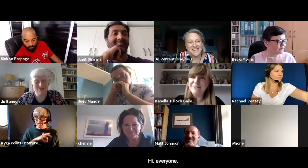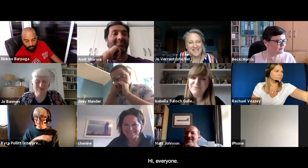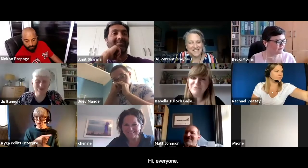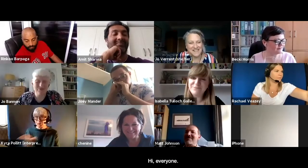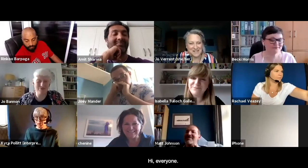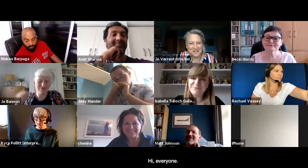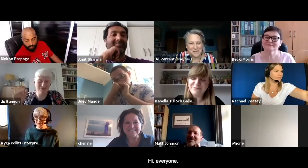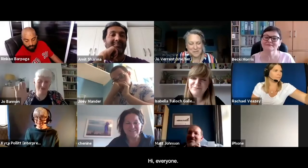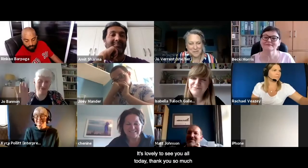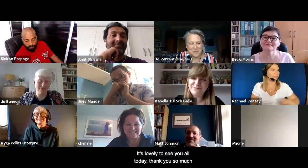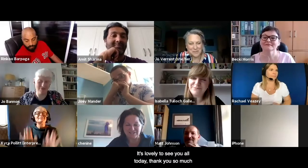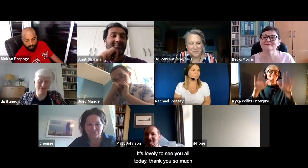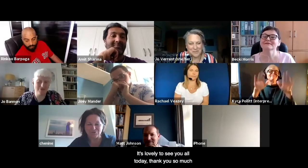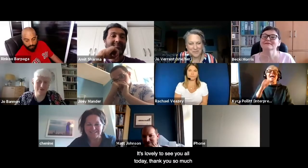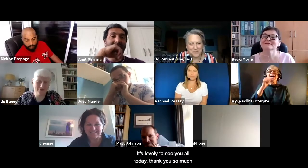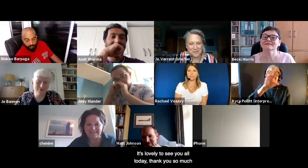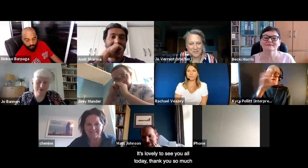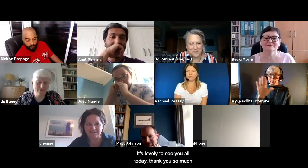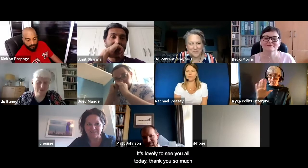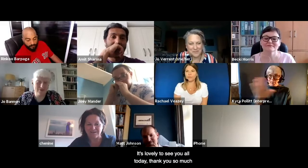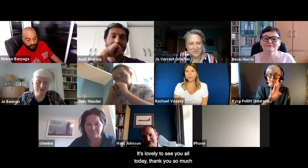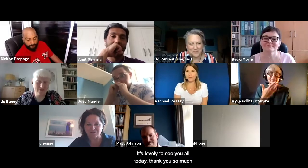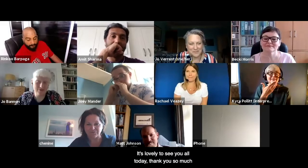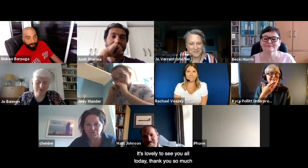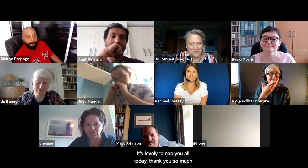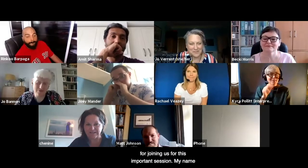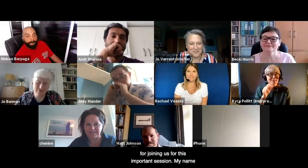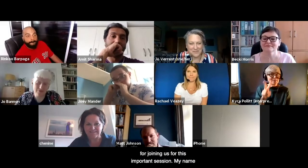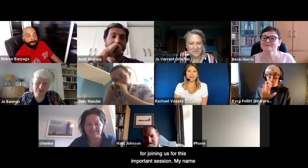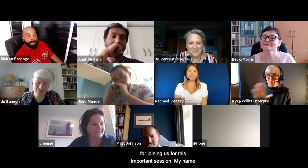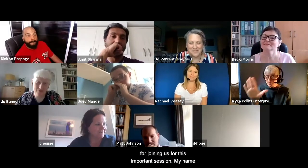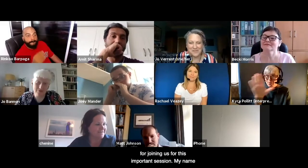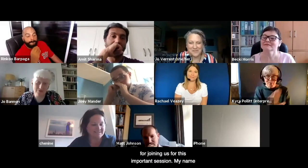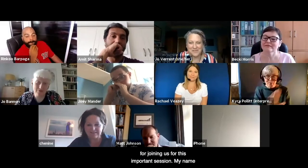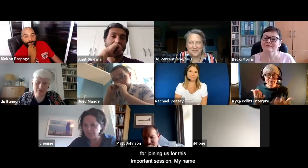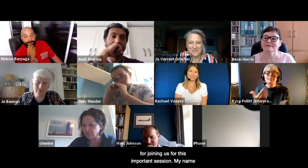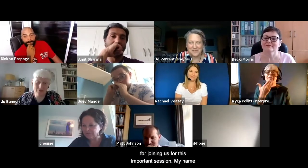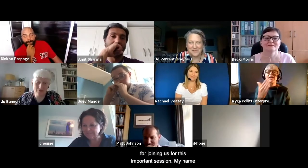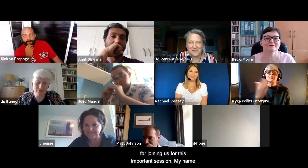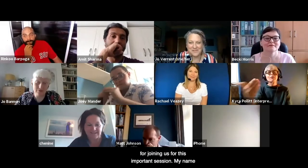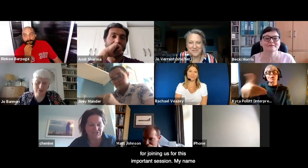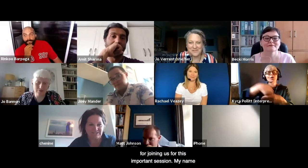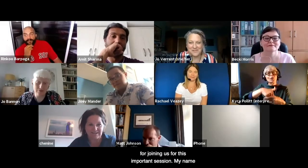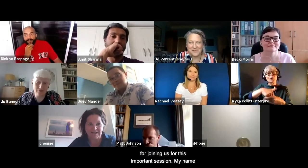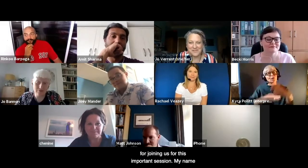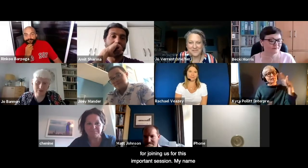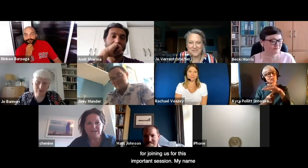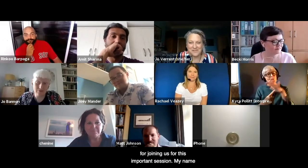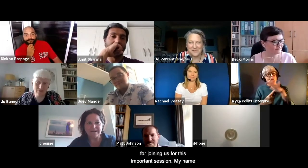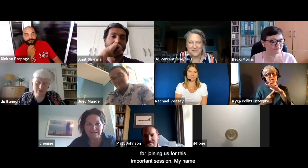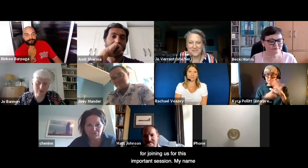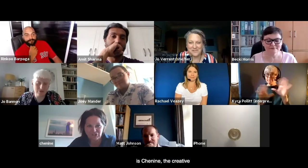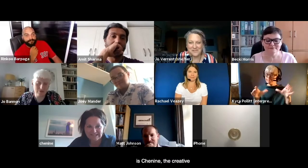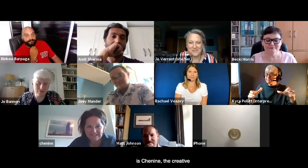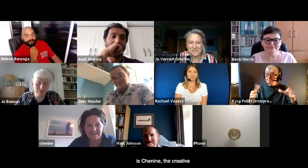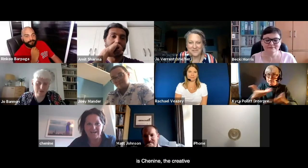Hi everyone, it's lovely to see you all today. Thank you so much for joining us for this important session.